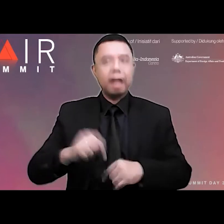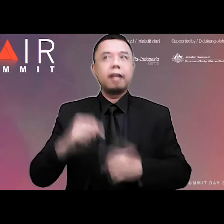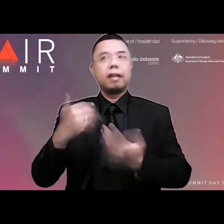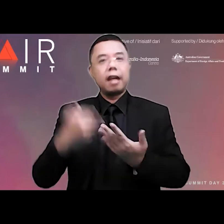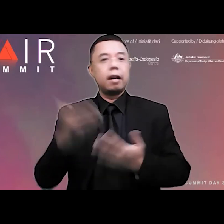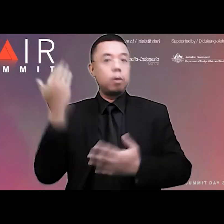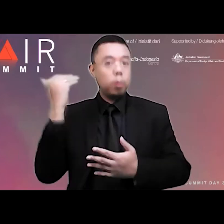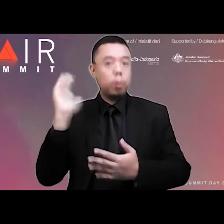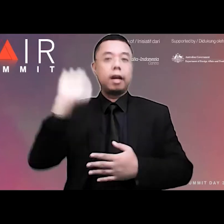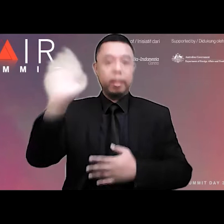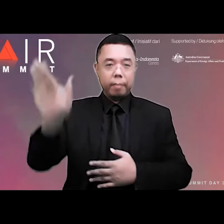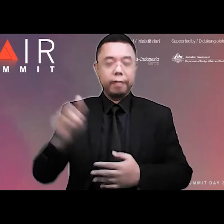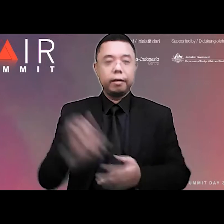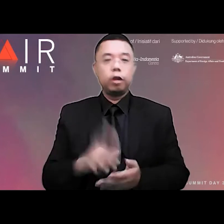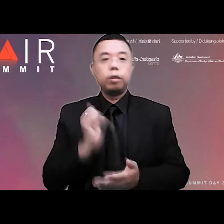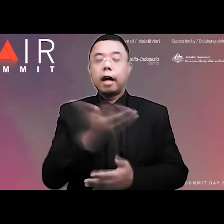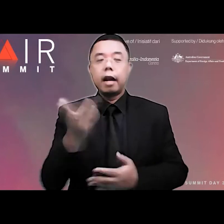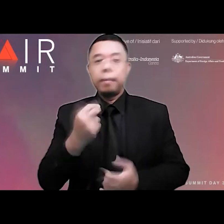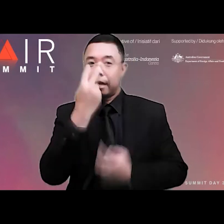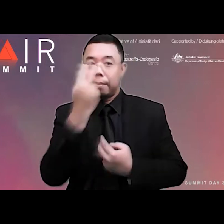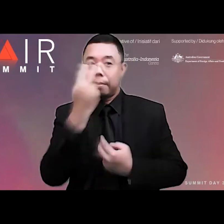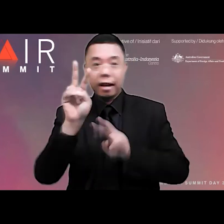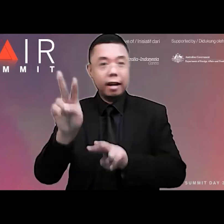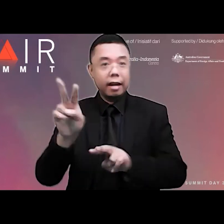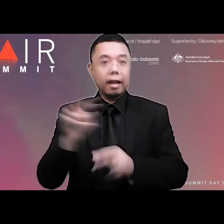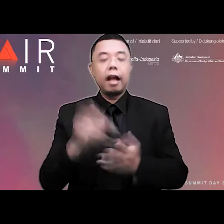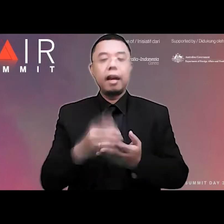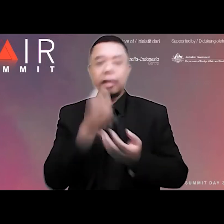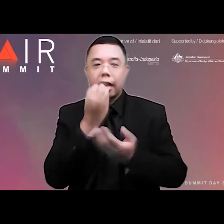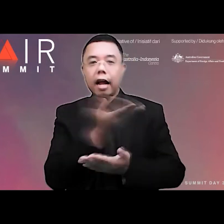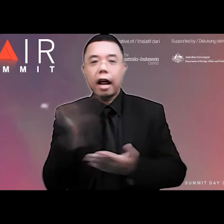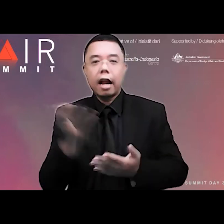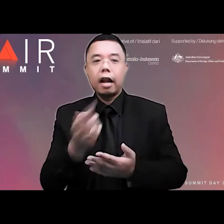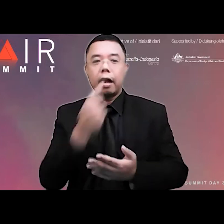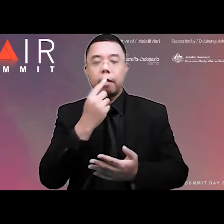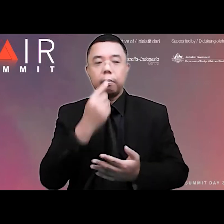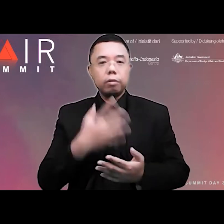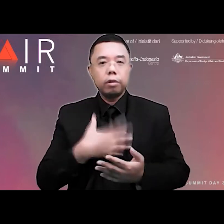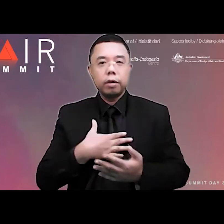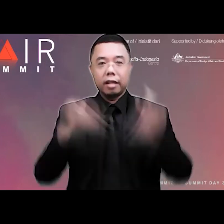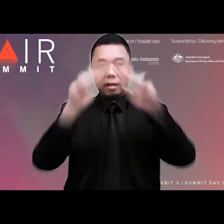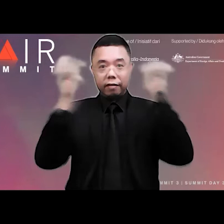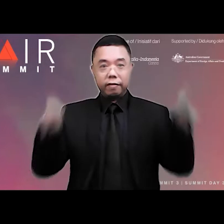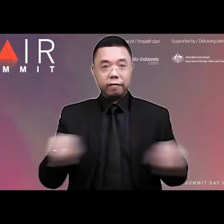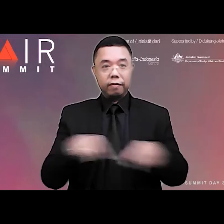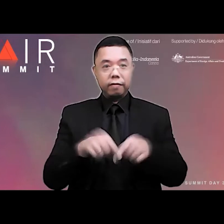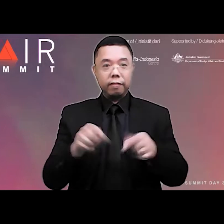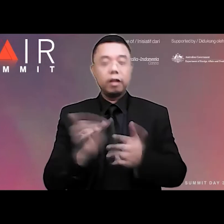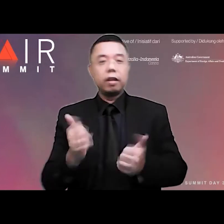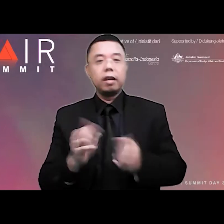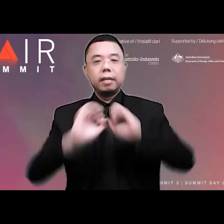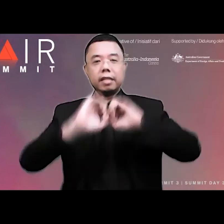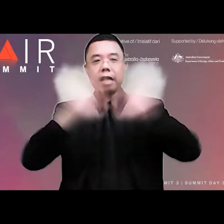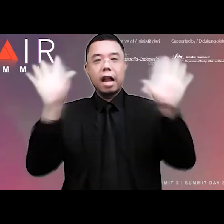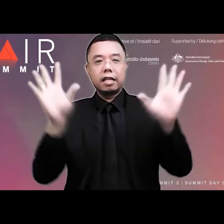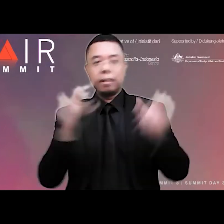the gallery view for watching this webinar. That will help you see the slides and the speakers. Also, if you're going